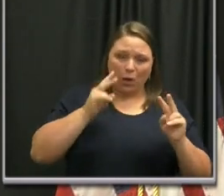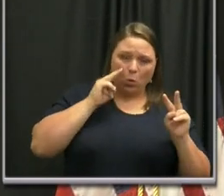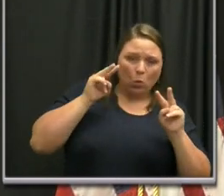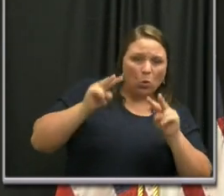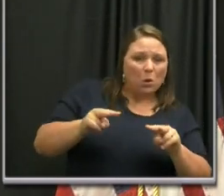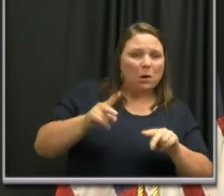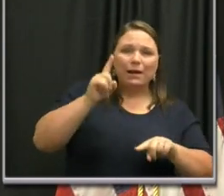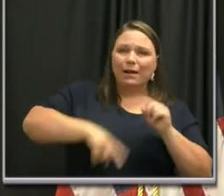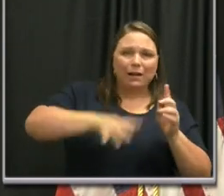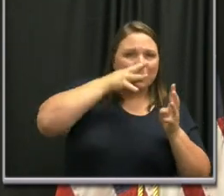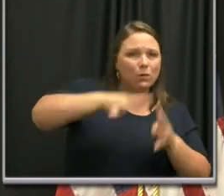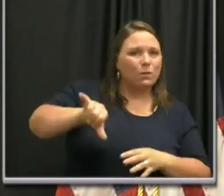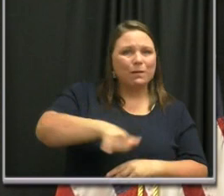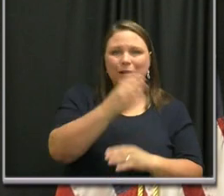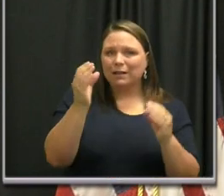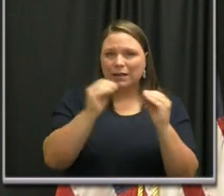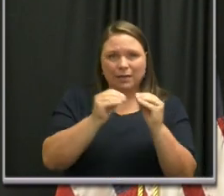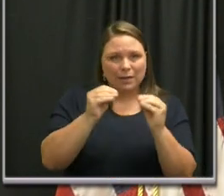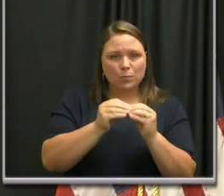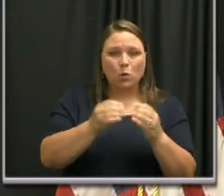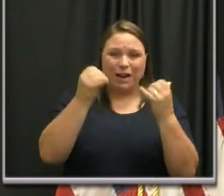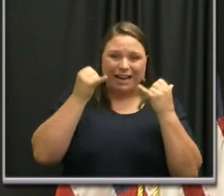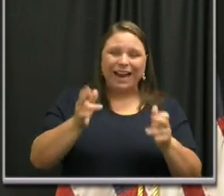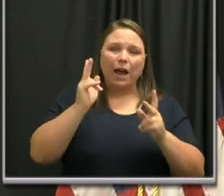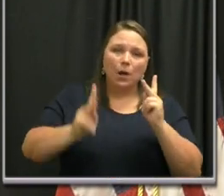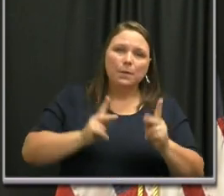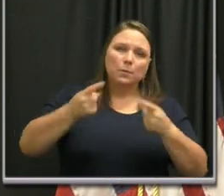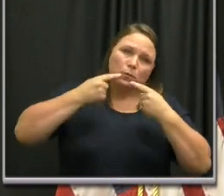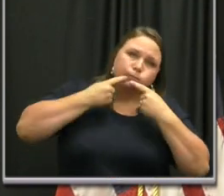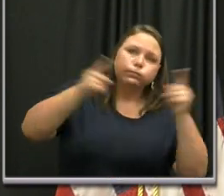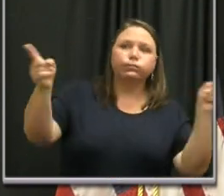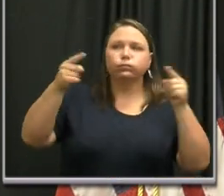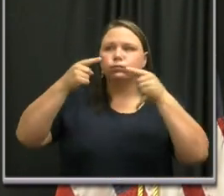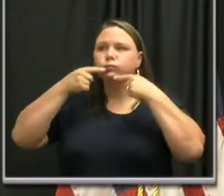was no longer an option, and their voices had to be heard.